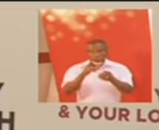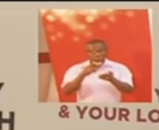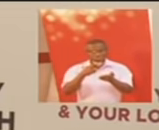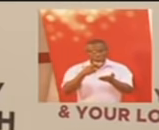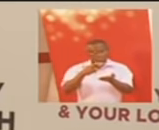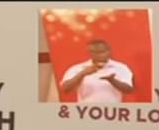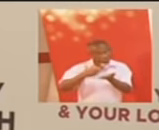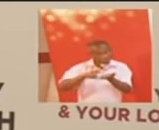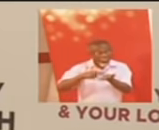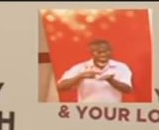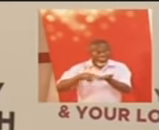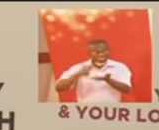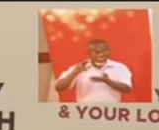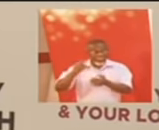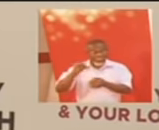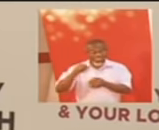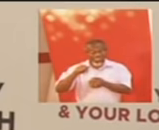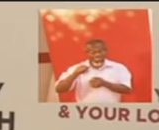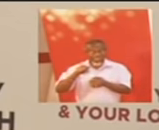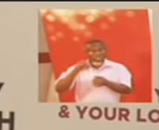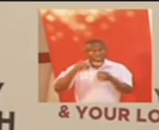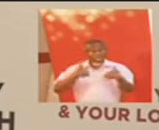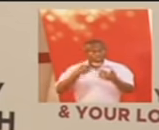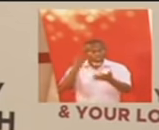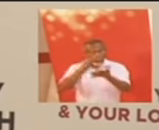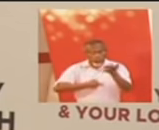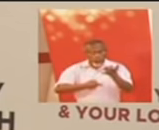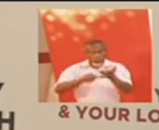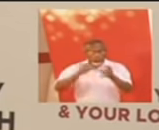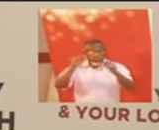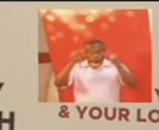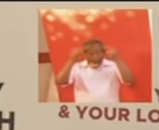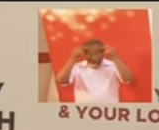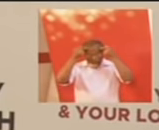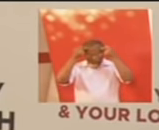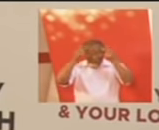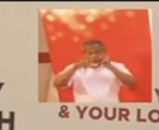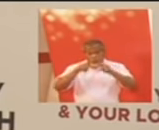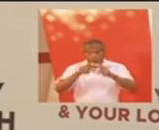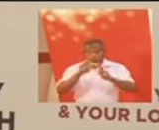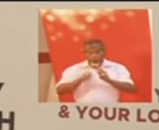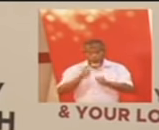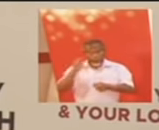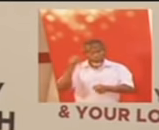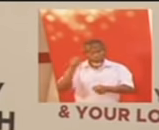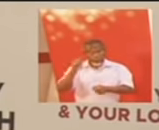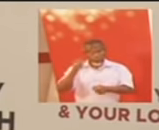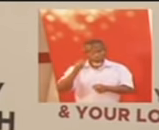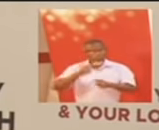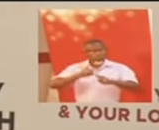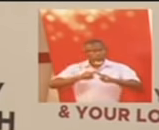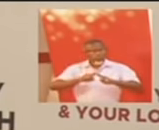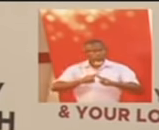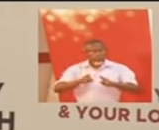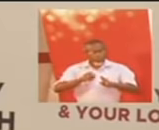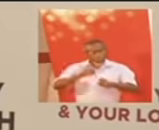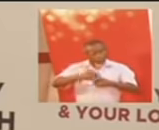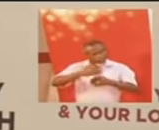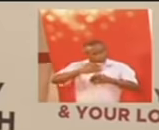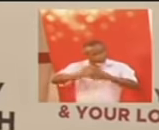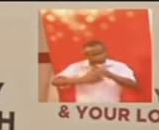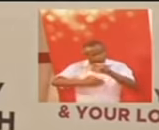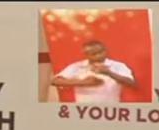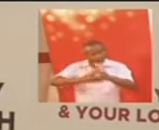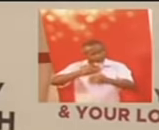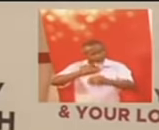and, by extension, the government of Trinidad and Tobago. And with time, we were able to use state